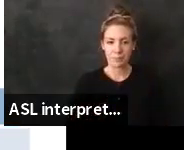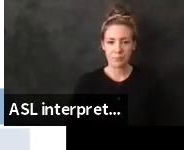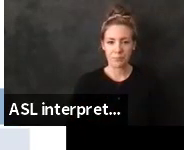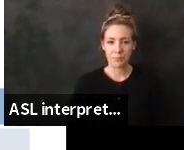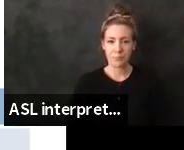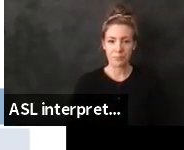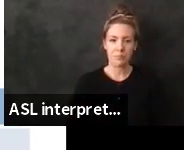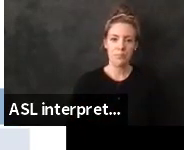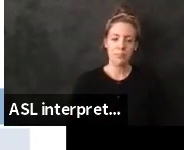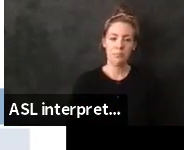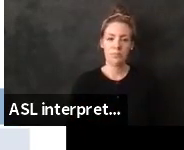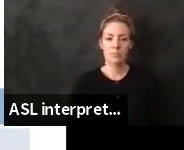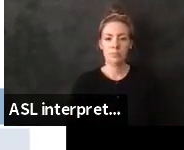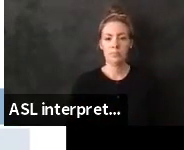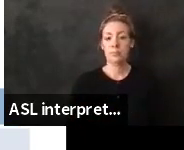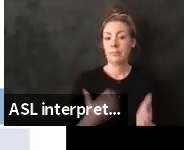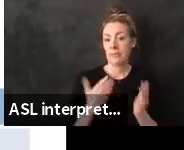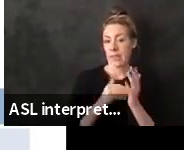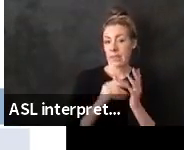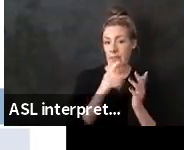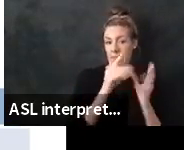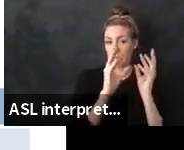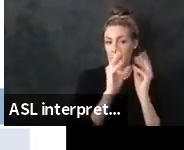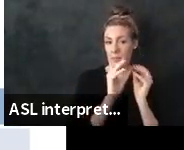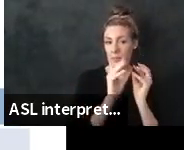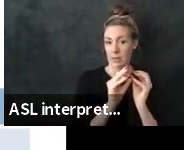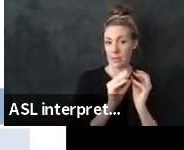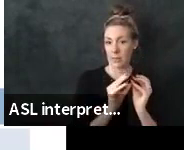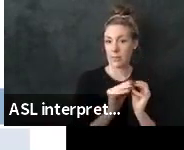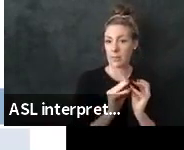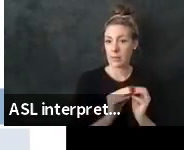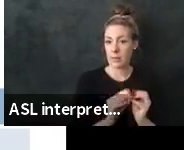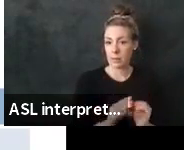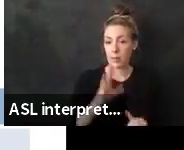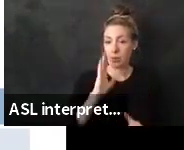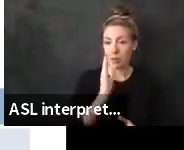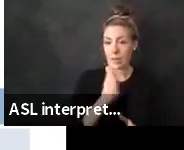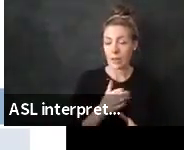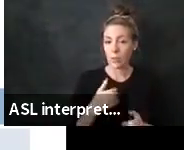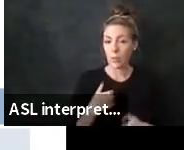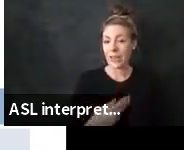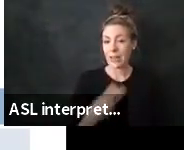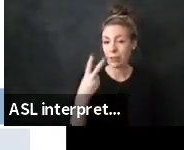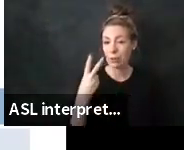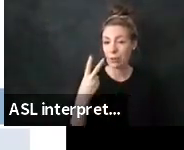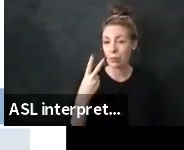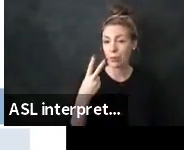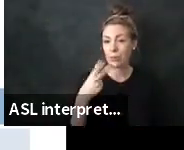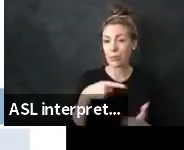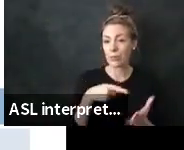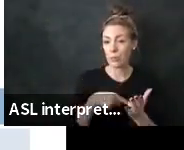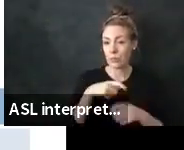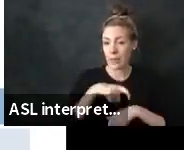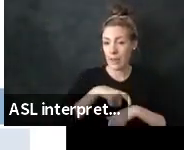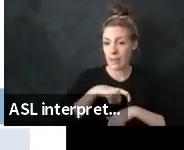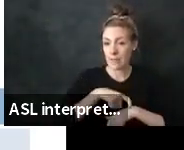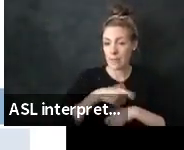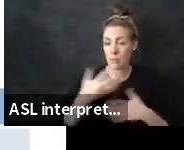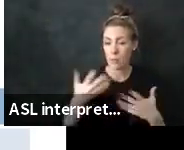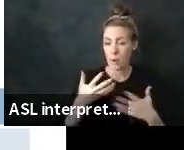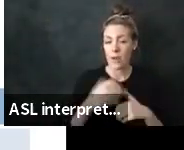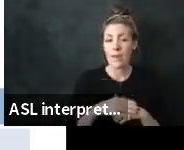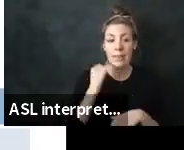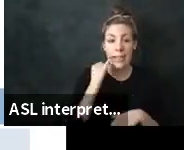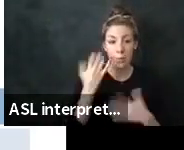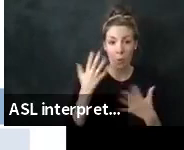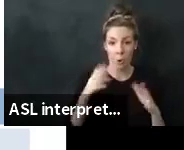And we'll be having a series of other meetings. We actually have two deadlines for the public to submit maps. If you have your maps